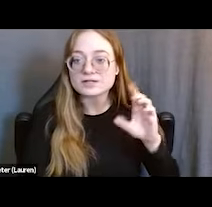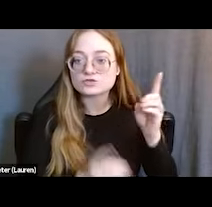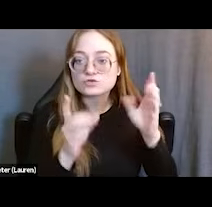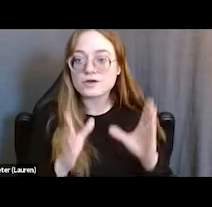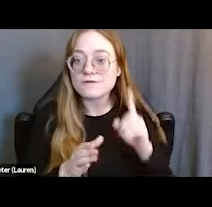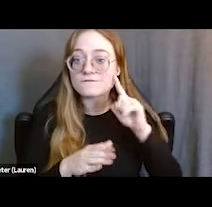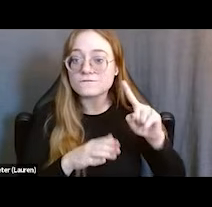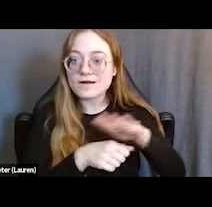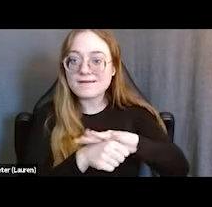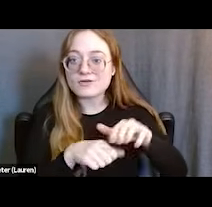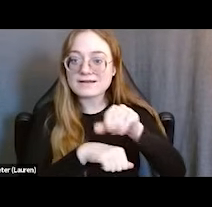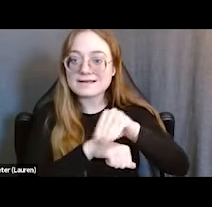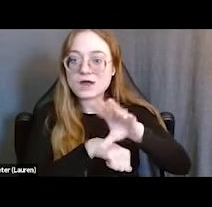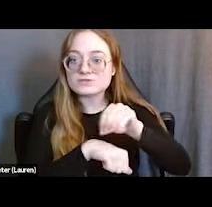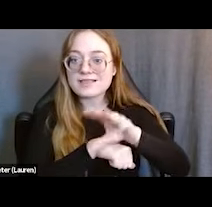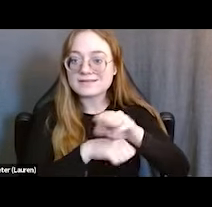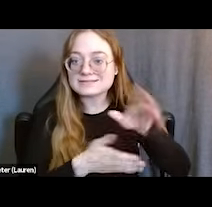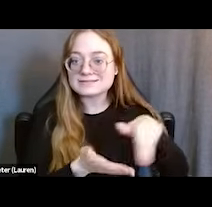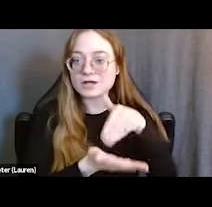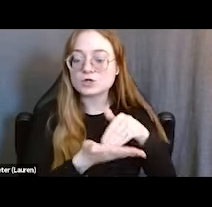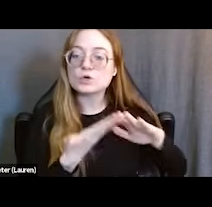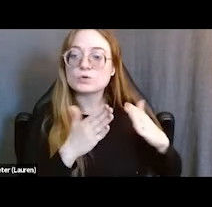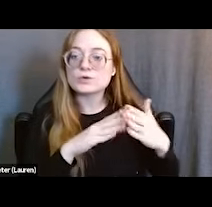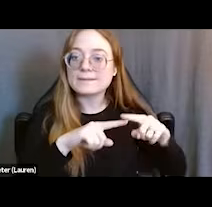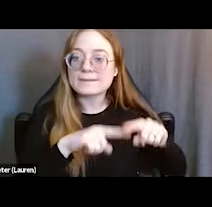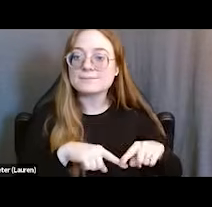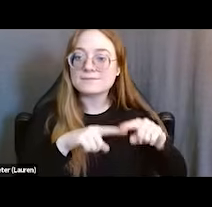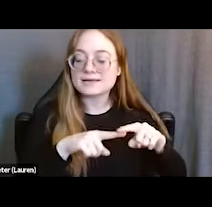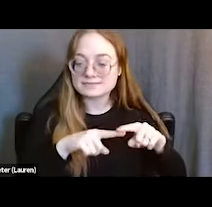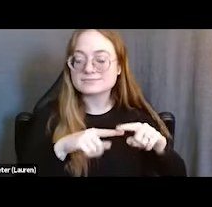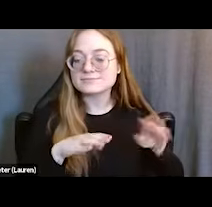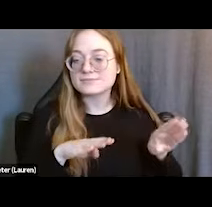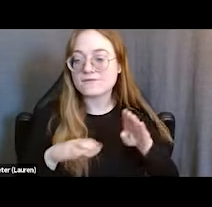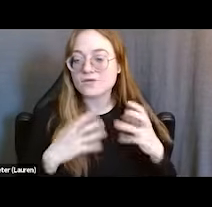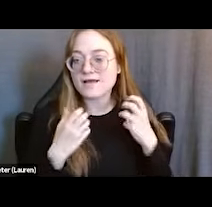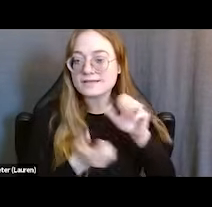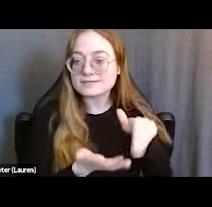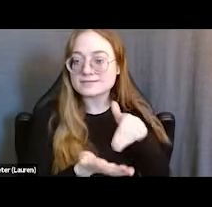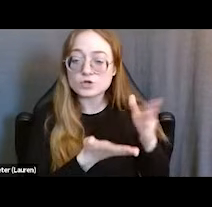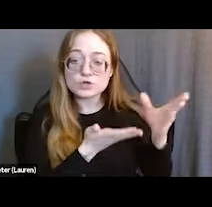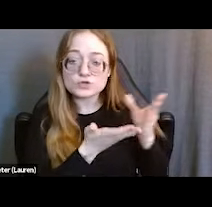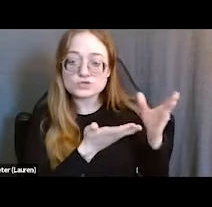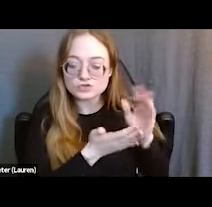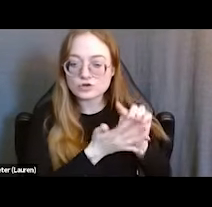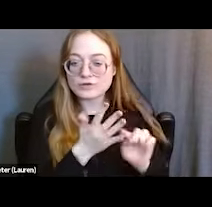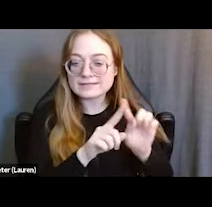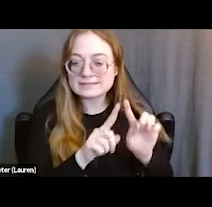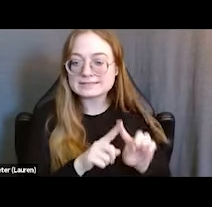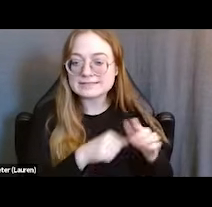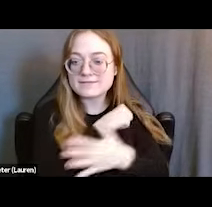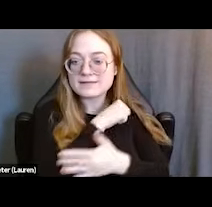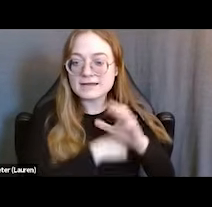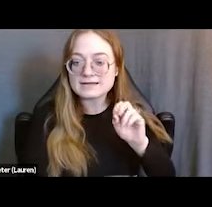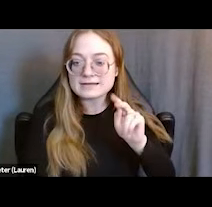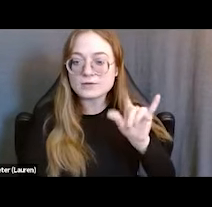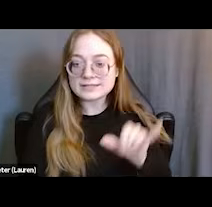Counseling Center, a community-based behavioral health care center that serves Marion and Crawford counties. Previously,